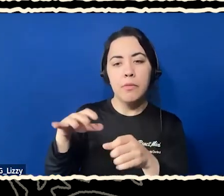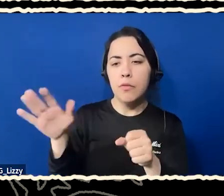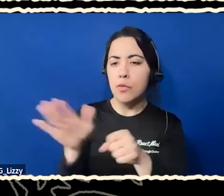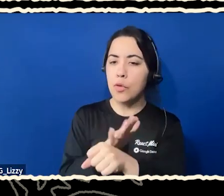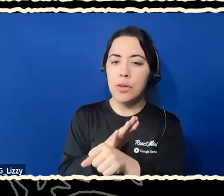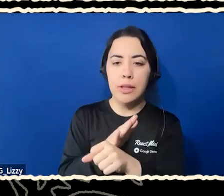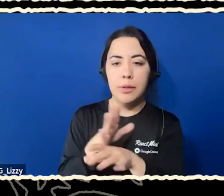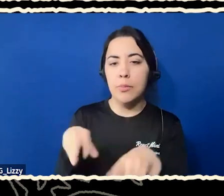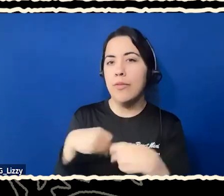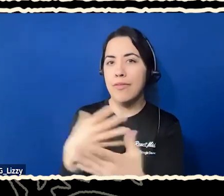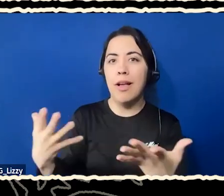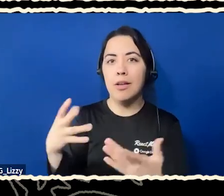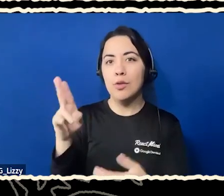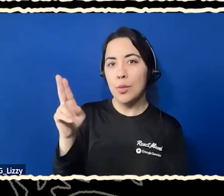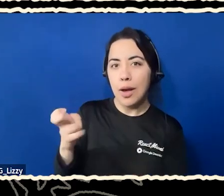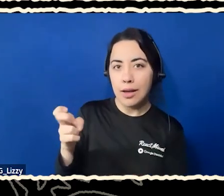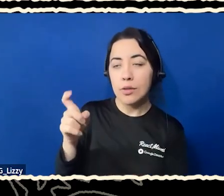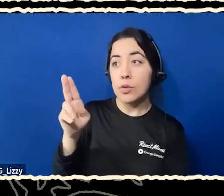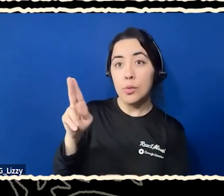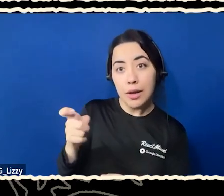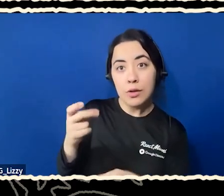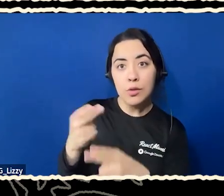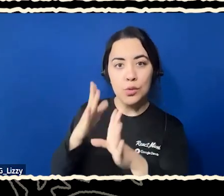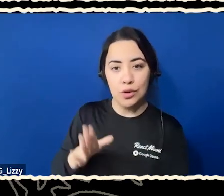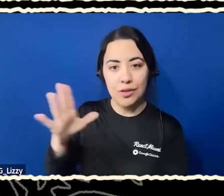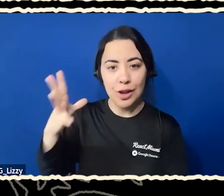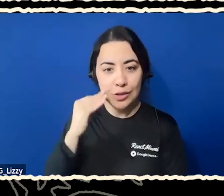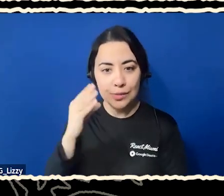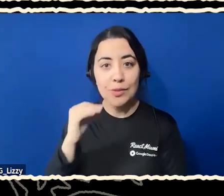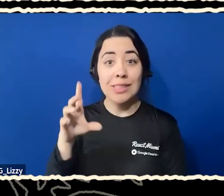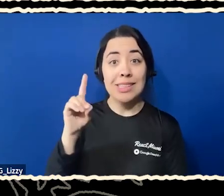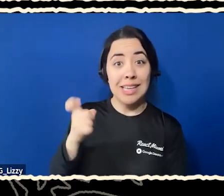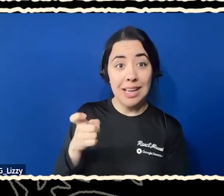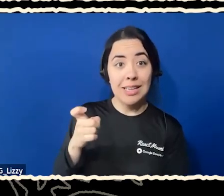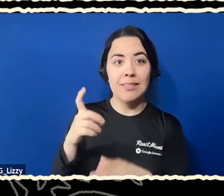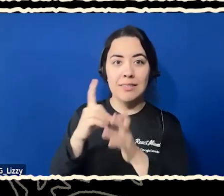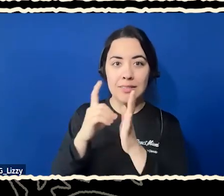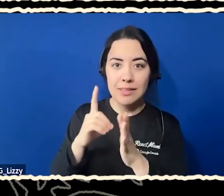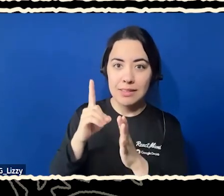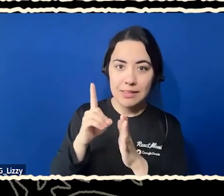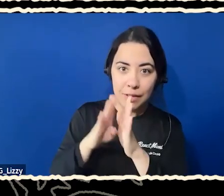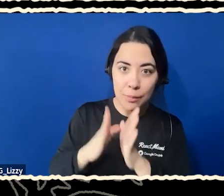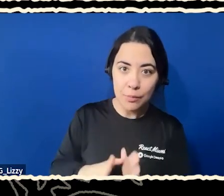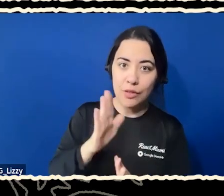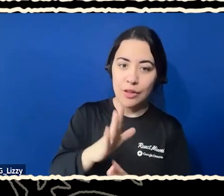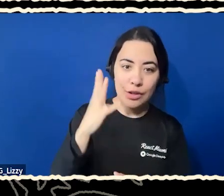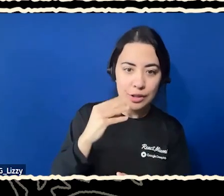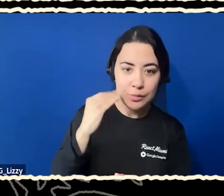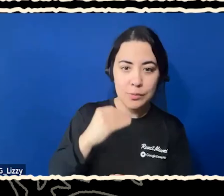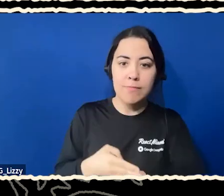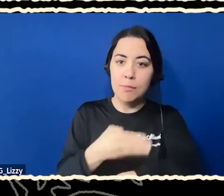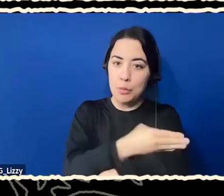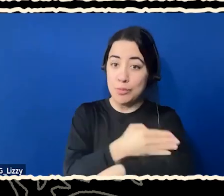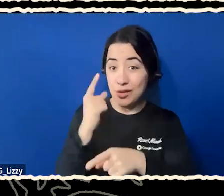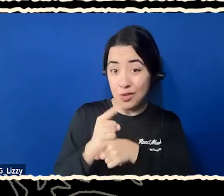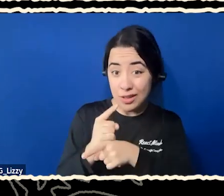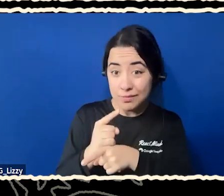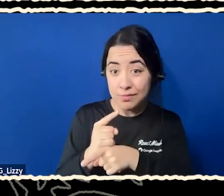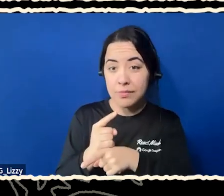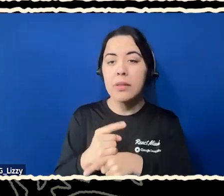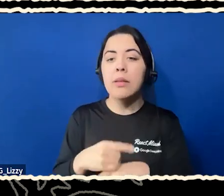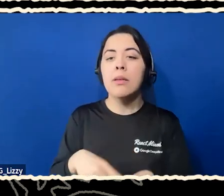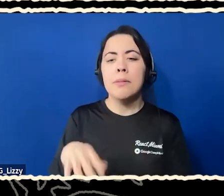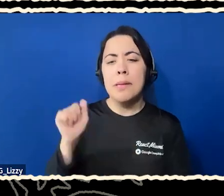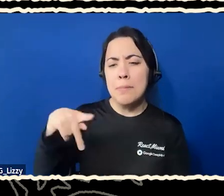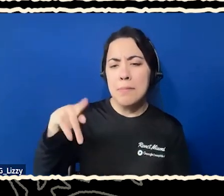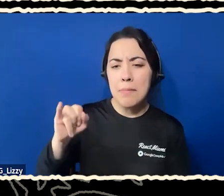we can push it more. HeyAPI, it's code generation tool that reads an open API specification, for